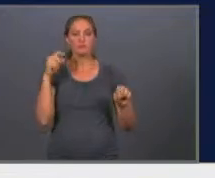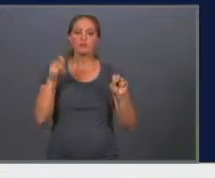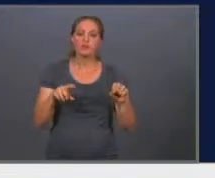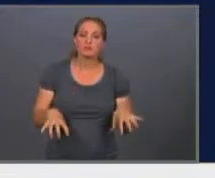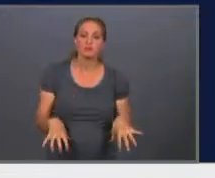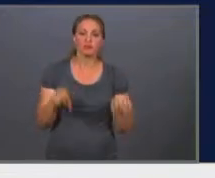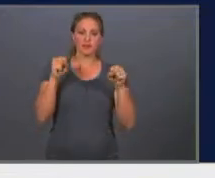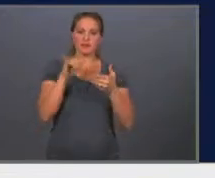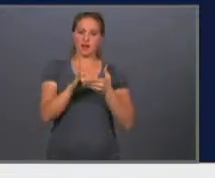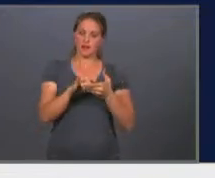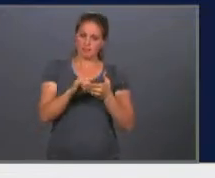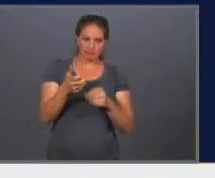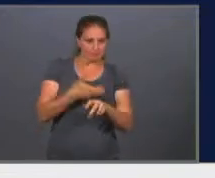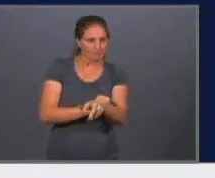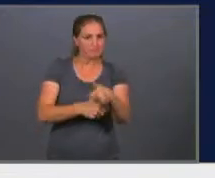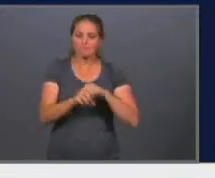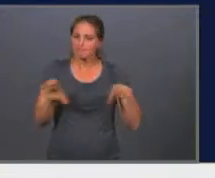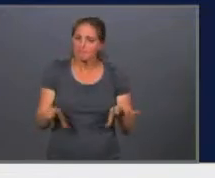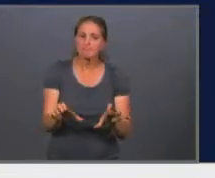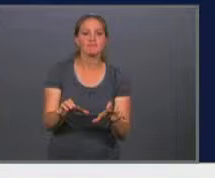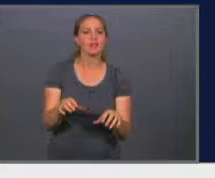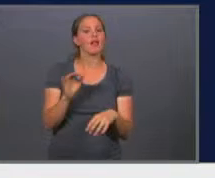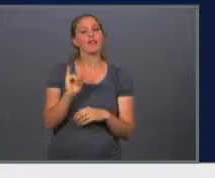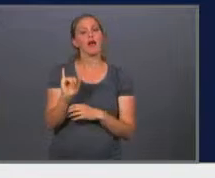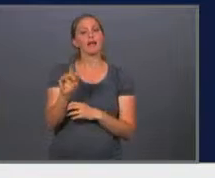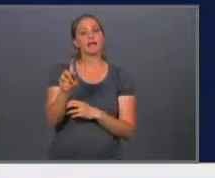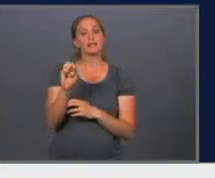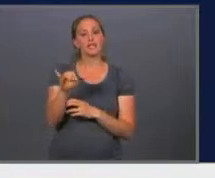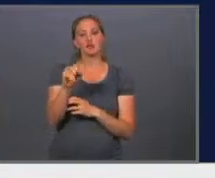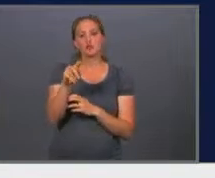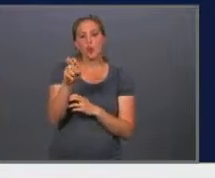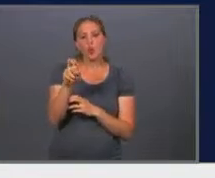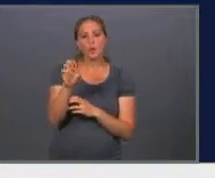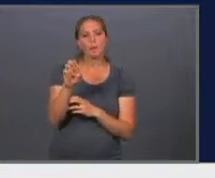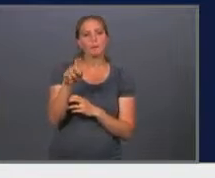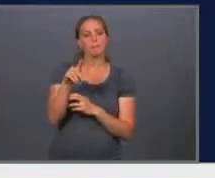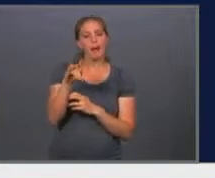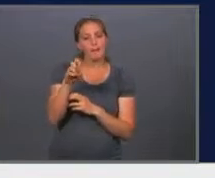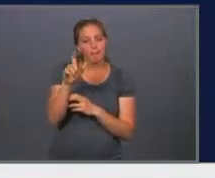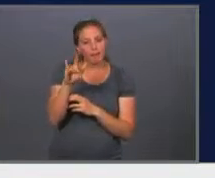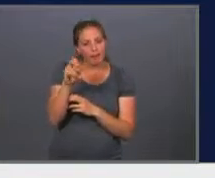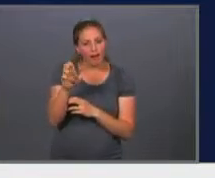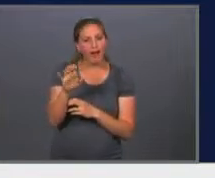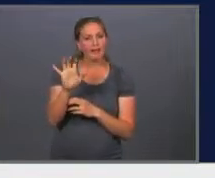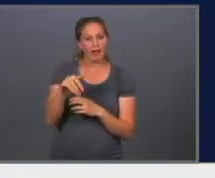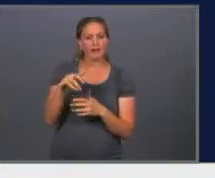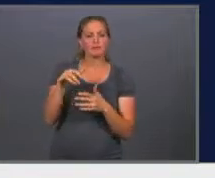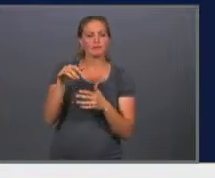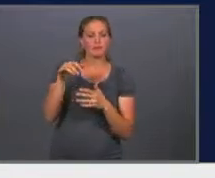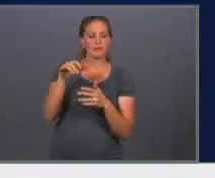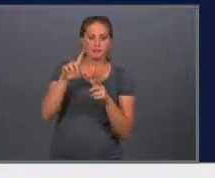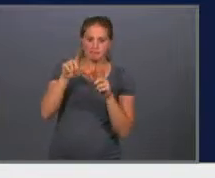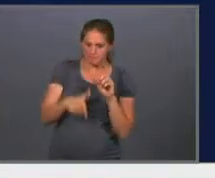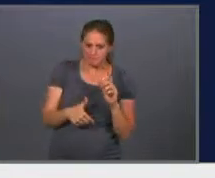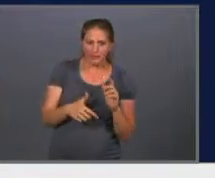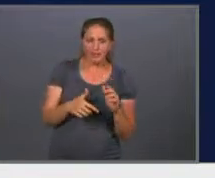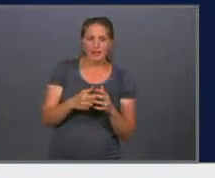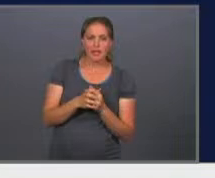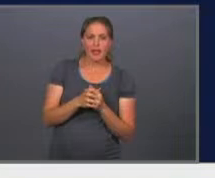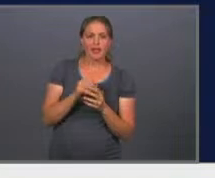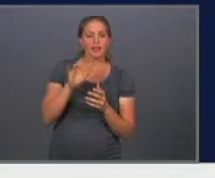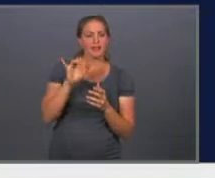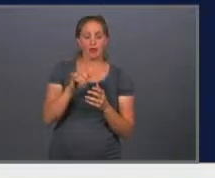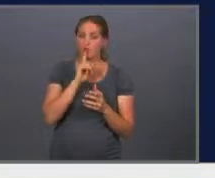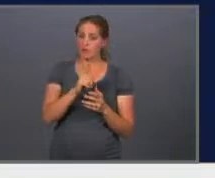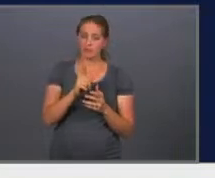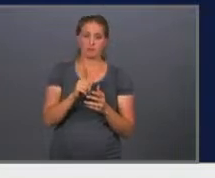that's President Biden with the secretarial order, the Keystone Pipeline cancellation, things like that have driven away investment into our American energy